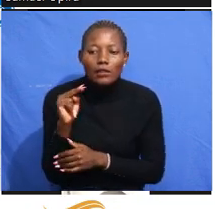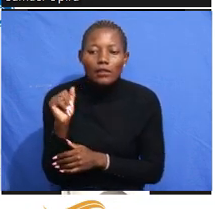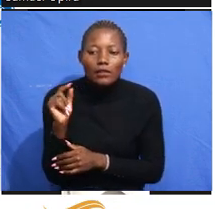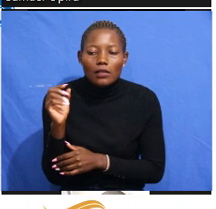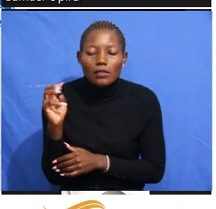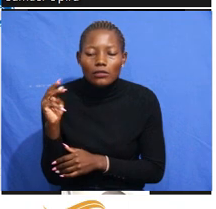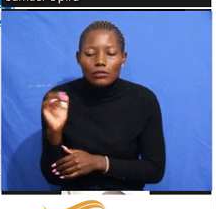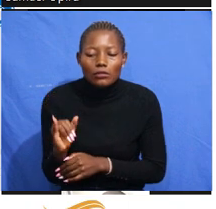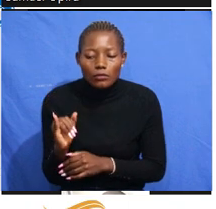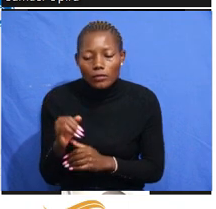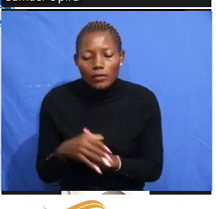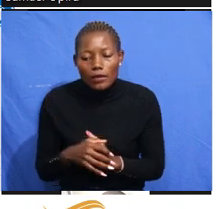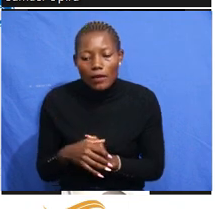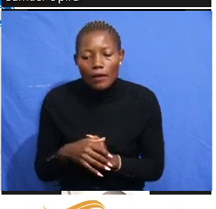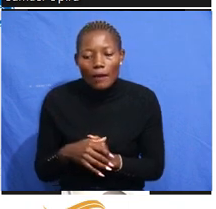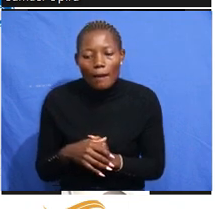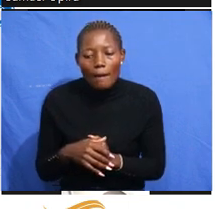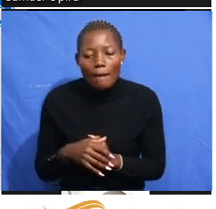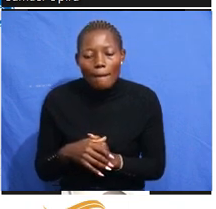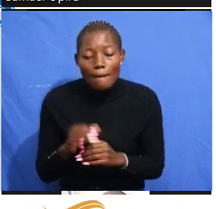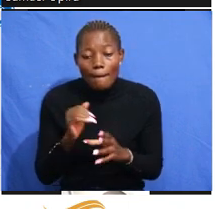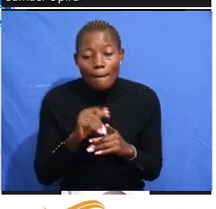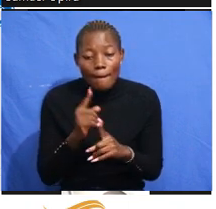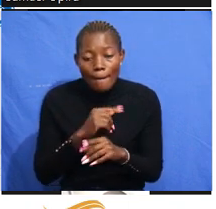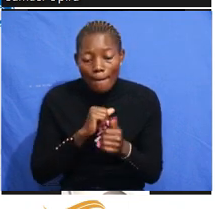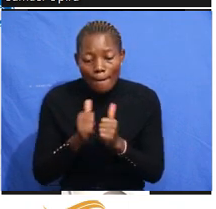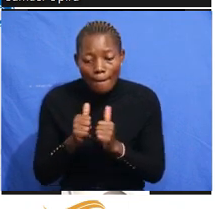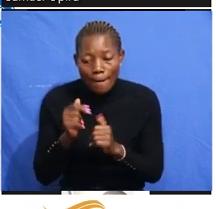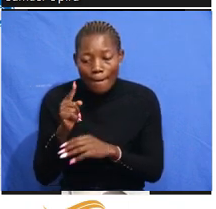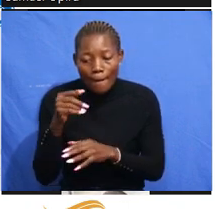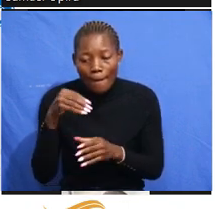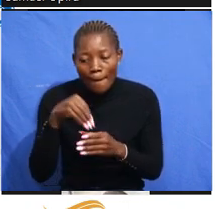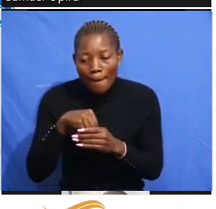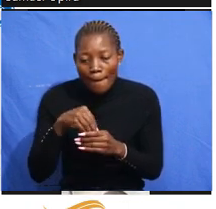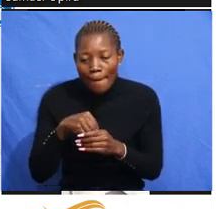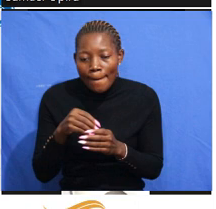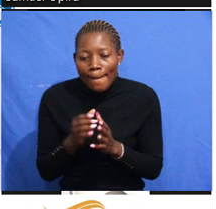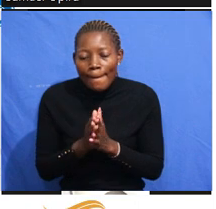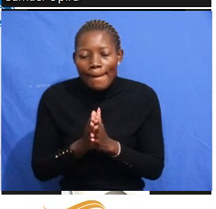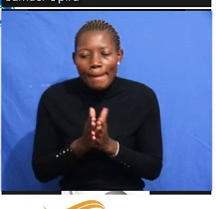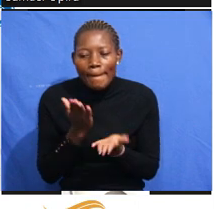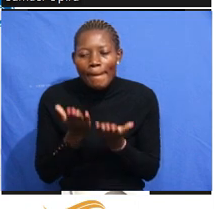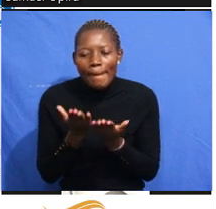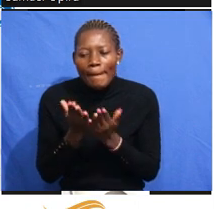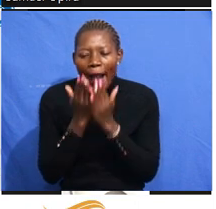in terms of the various sports that we are involved in. So maybe I'll just